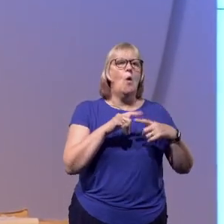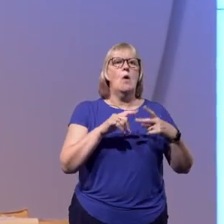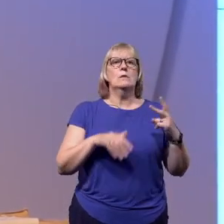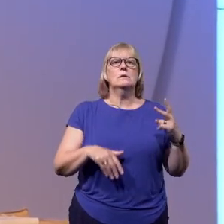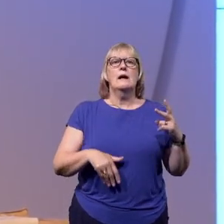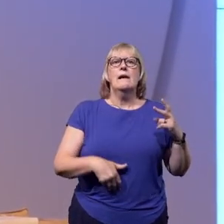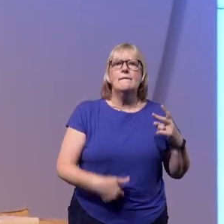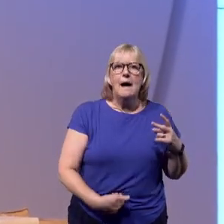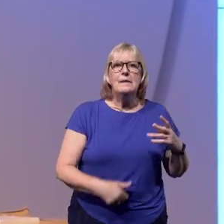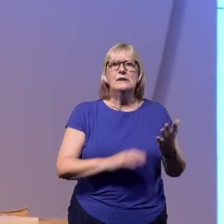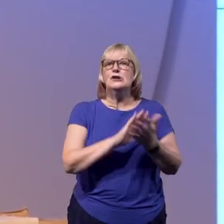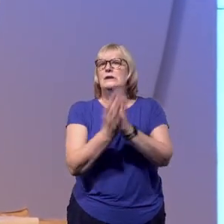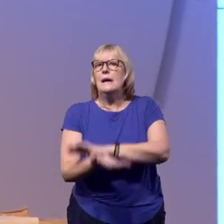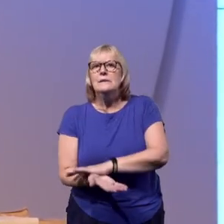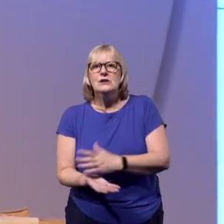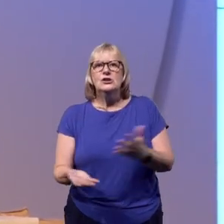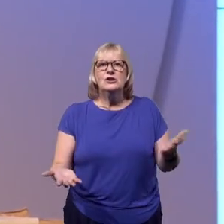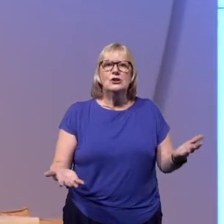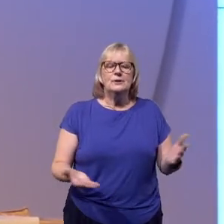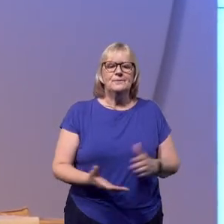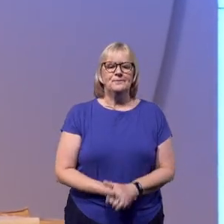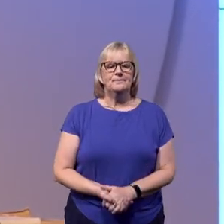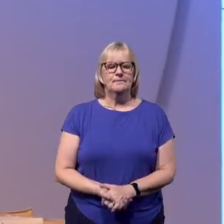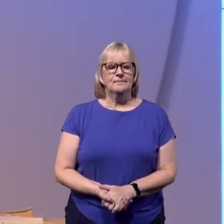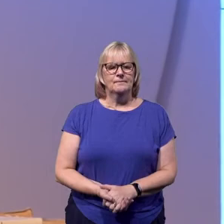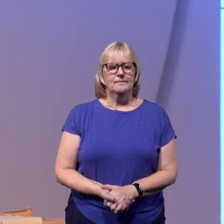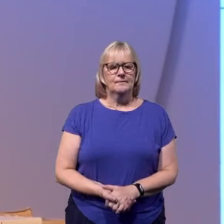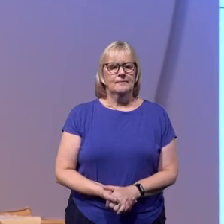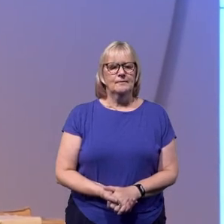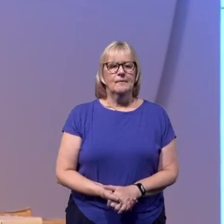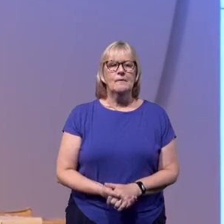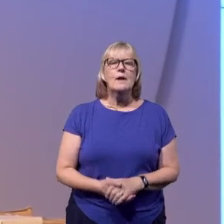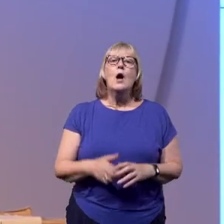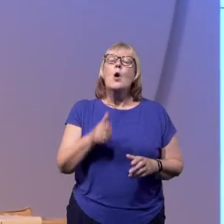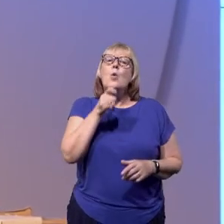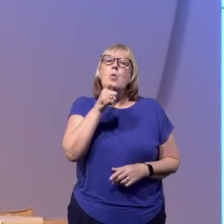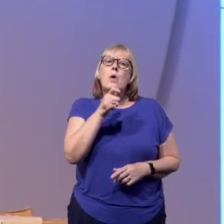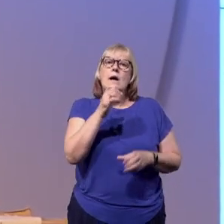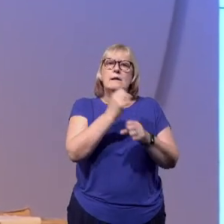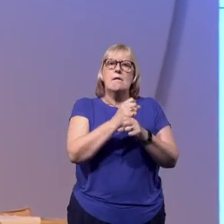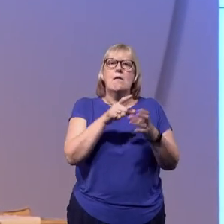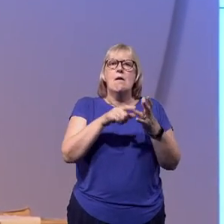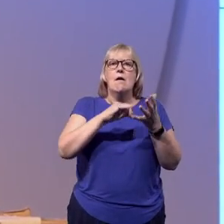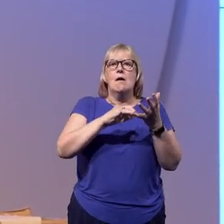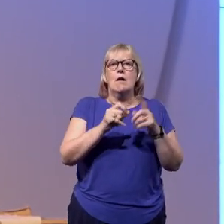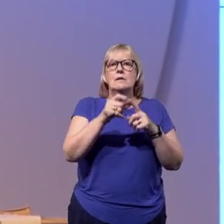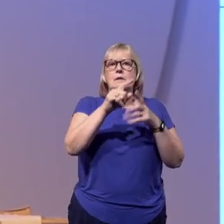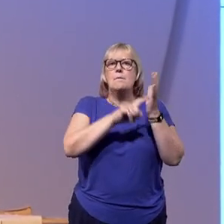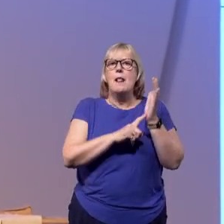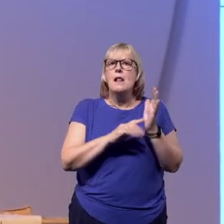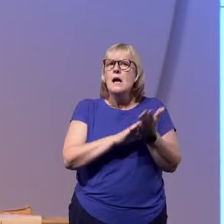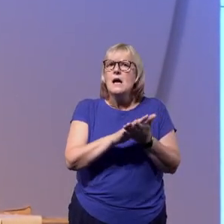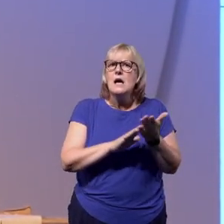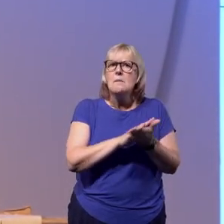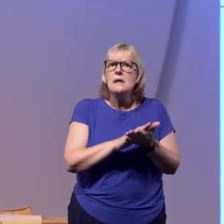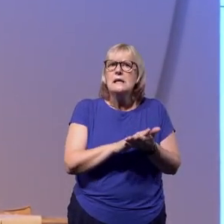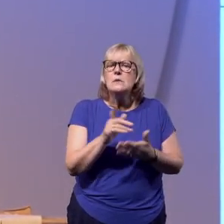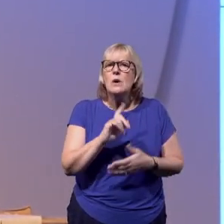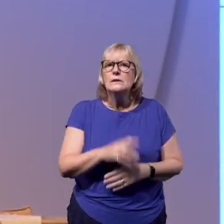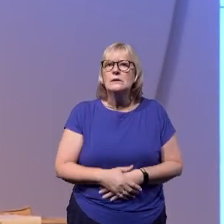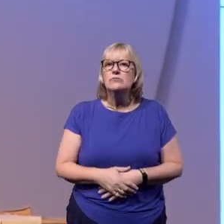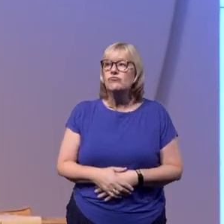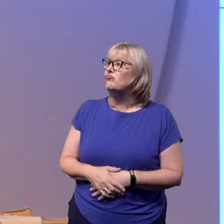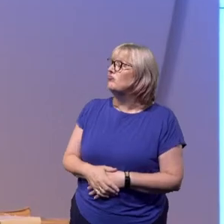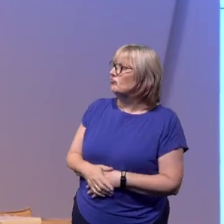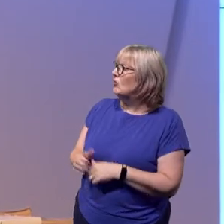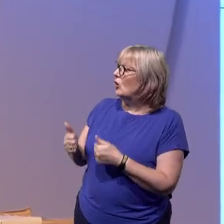religion's done. And I then say, do you know what the word gospel means? And then they might say good news. I say